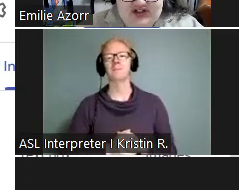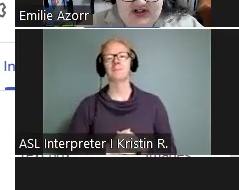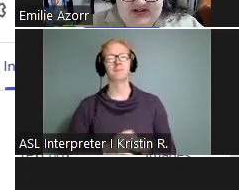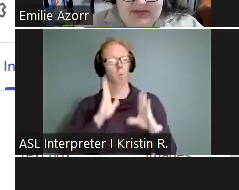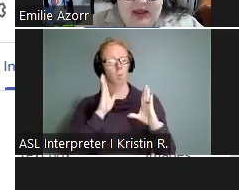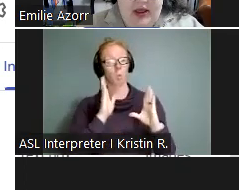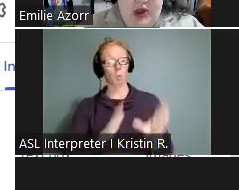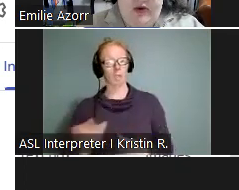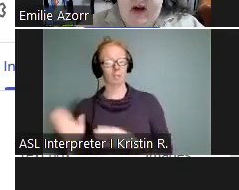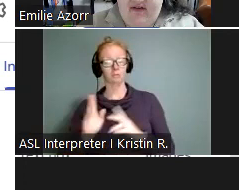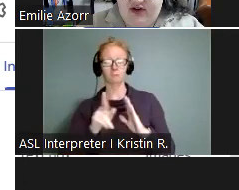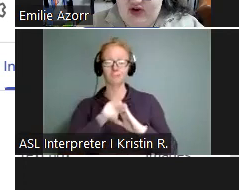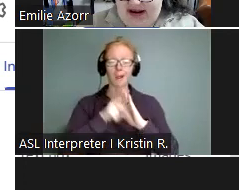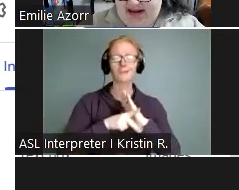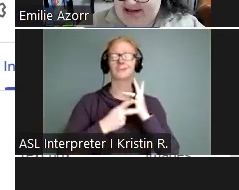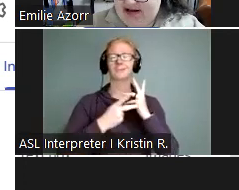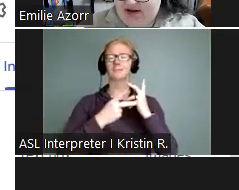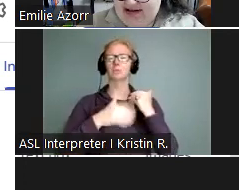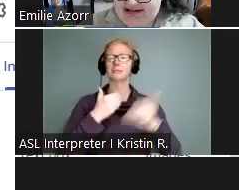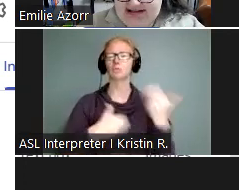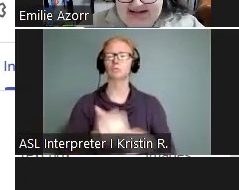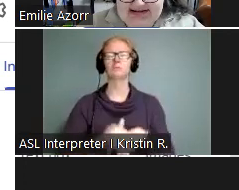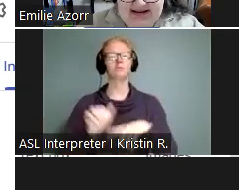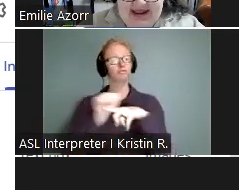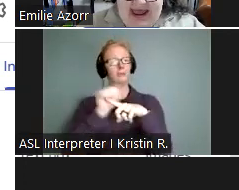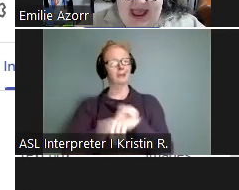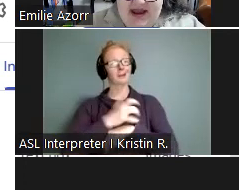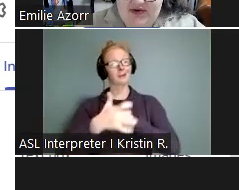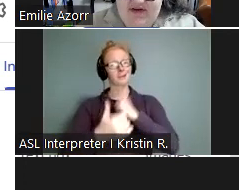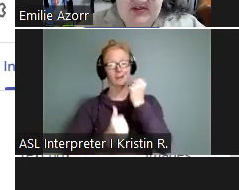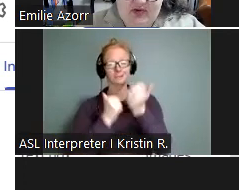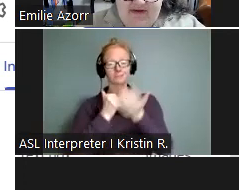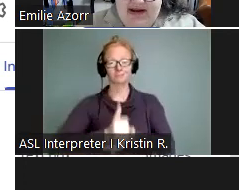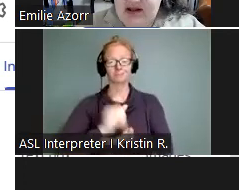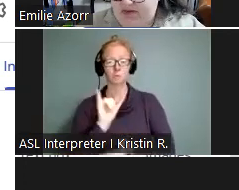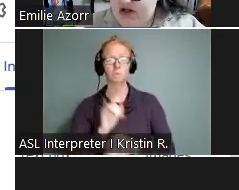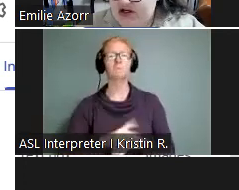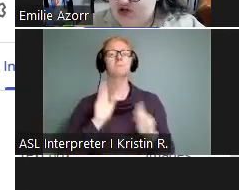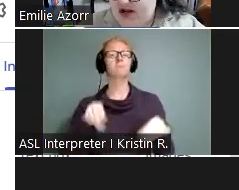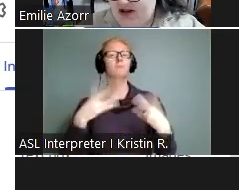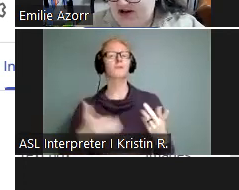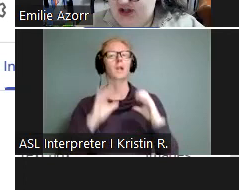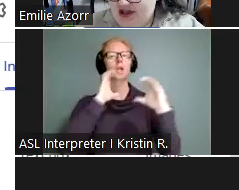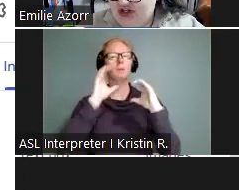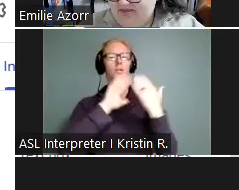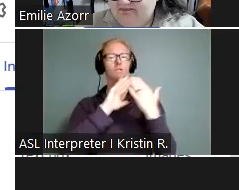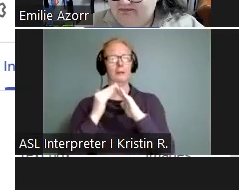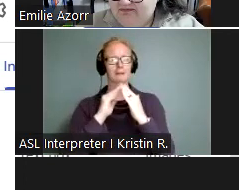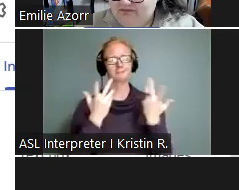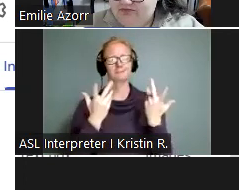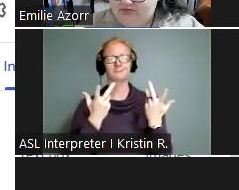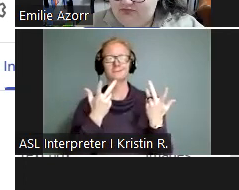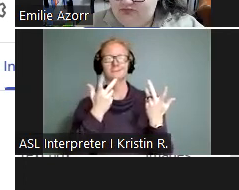and procedures. We've offered training and technical assistance, and we've also provided community training and